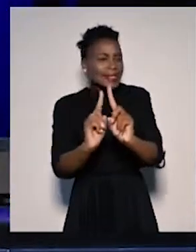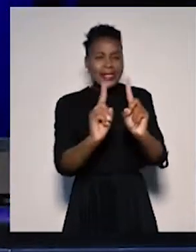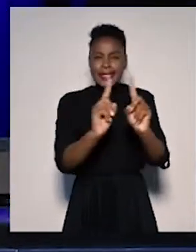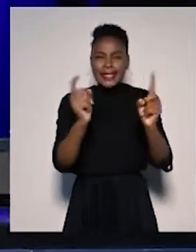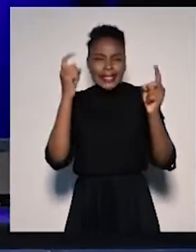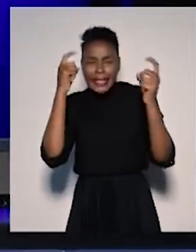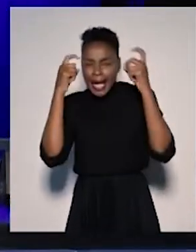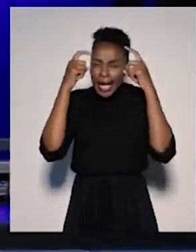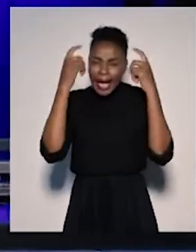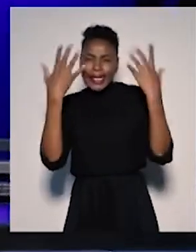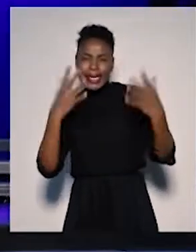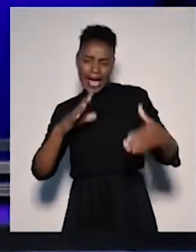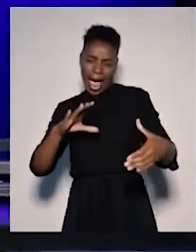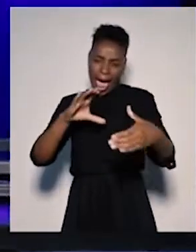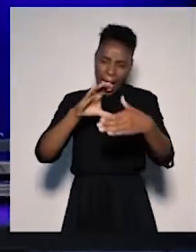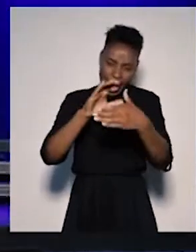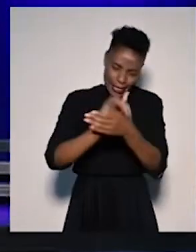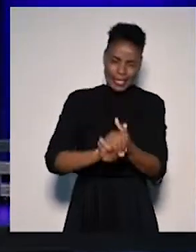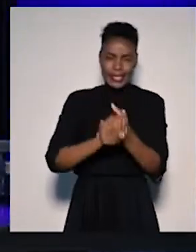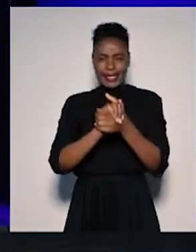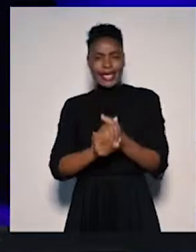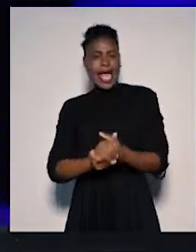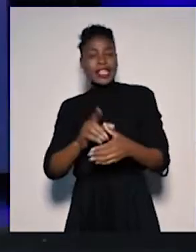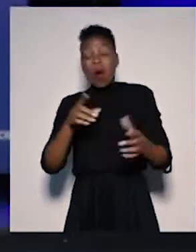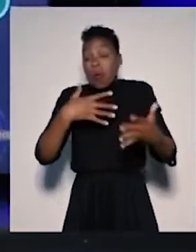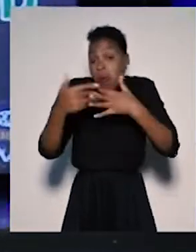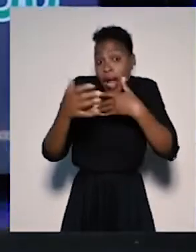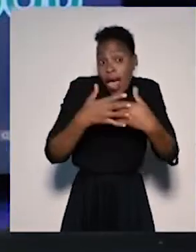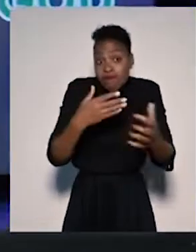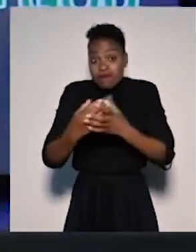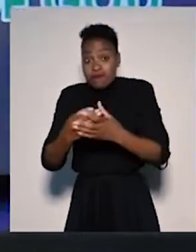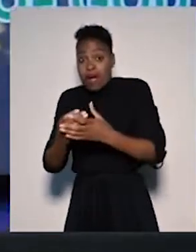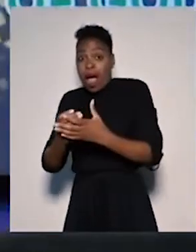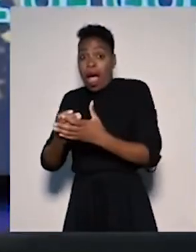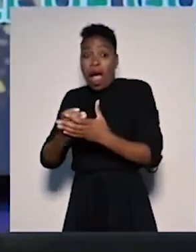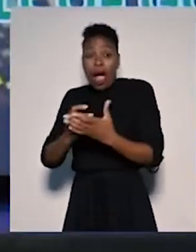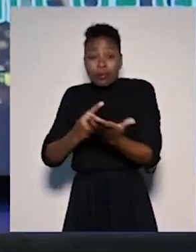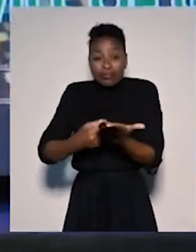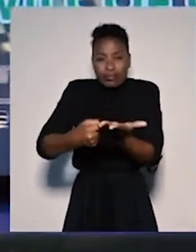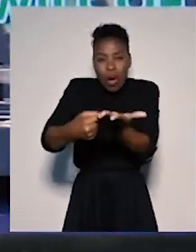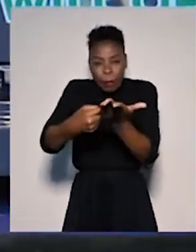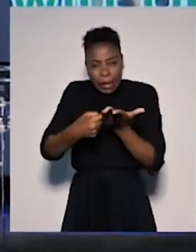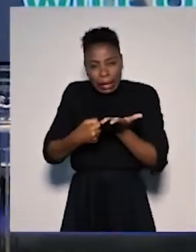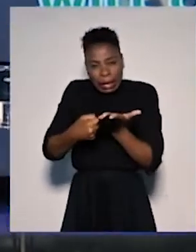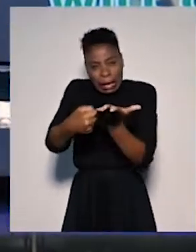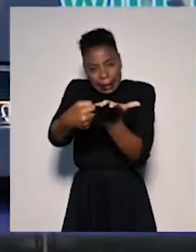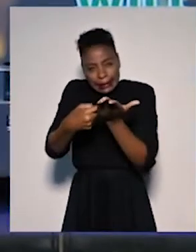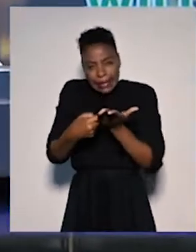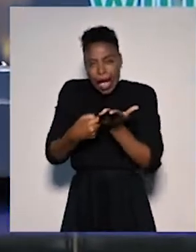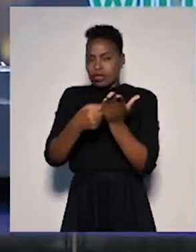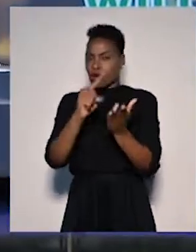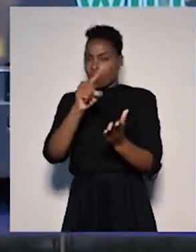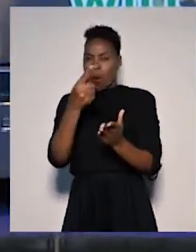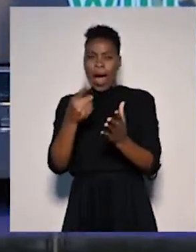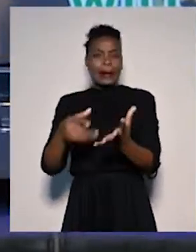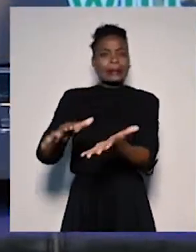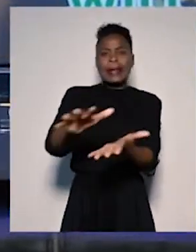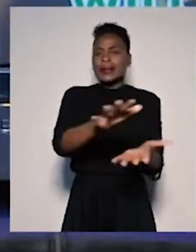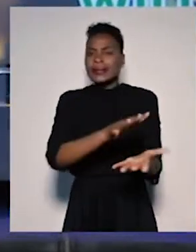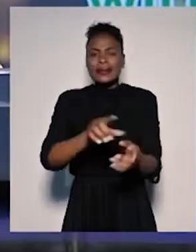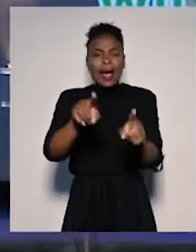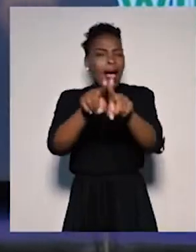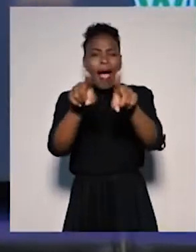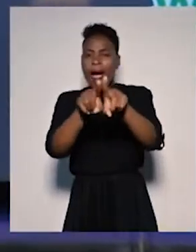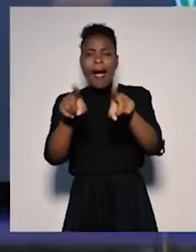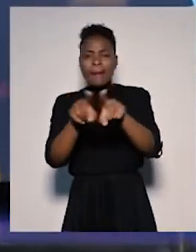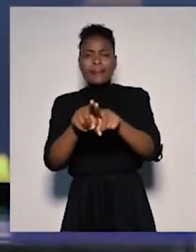thoughts. And it means these thoughts or whatever is communicated is not one and the same. So when it talks about the will of